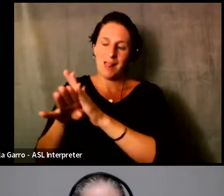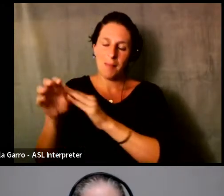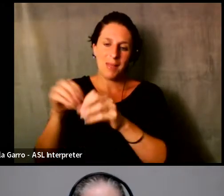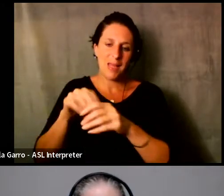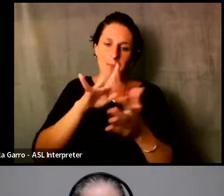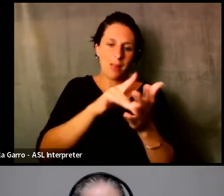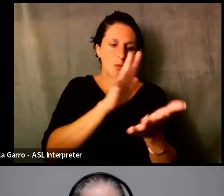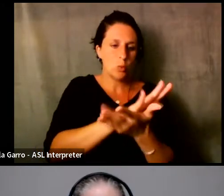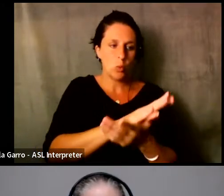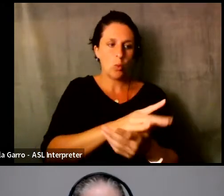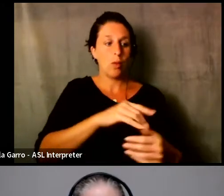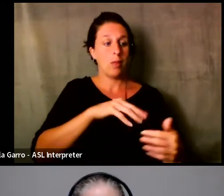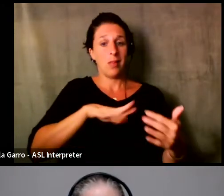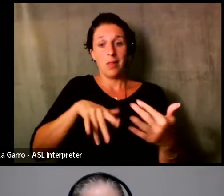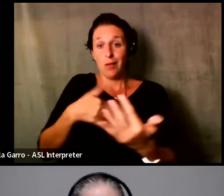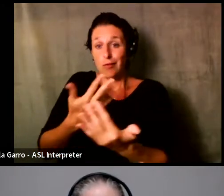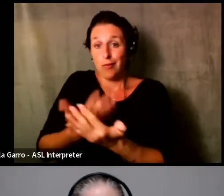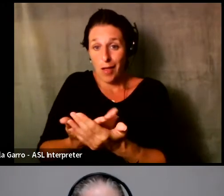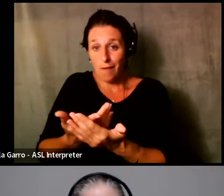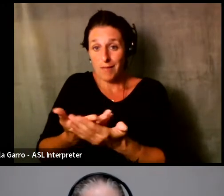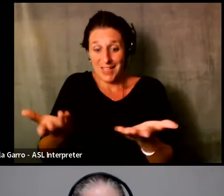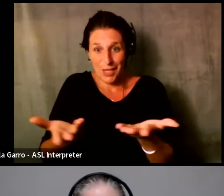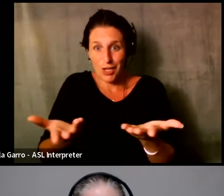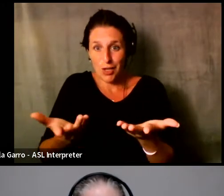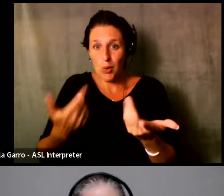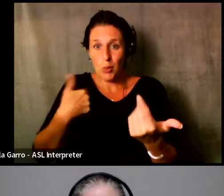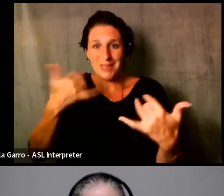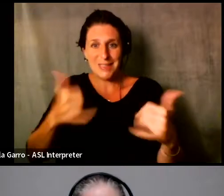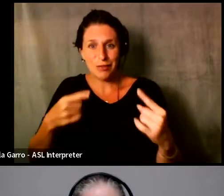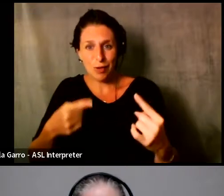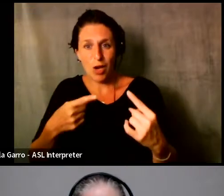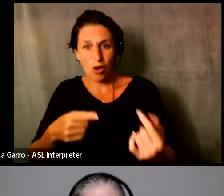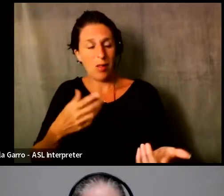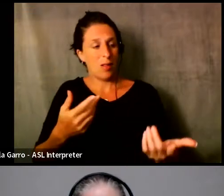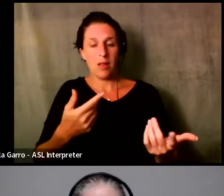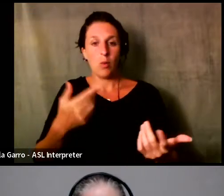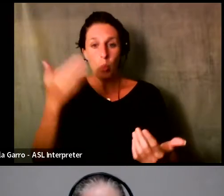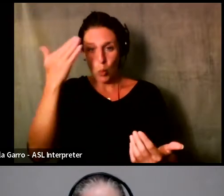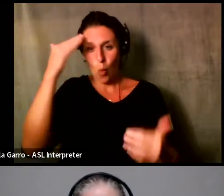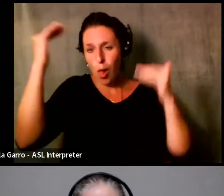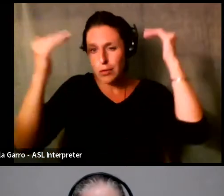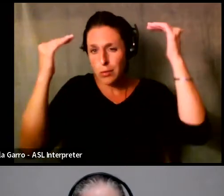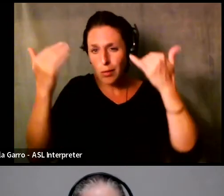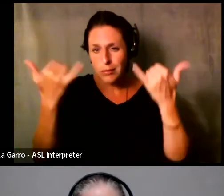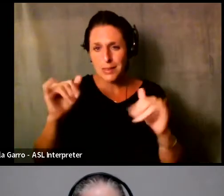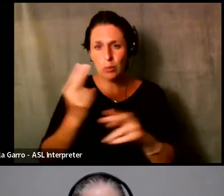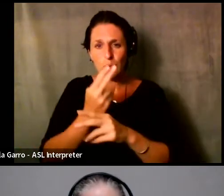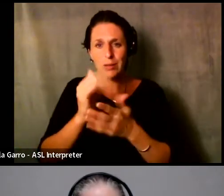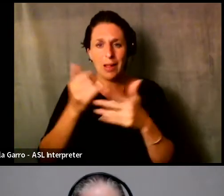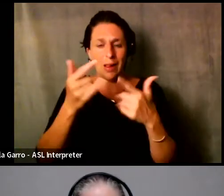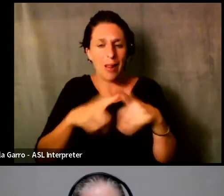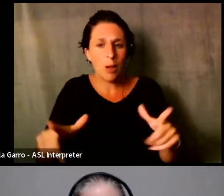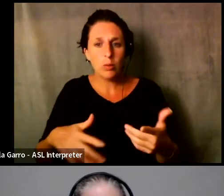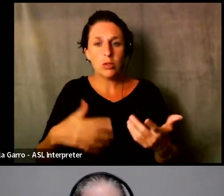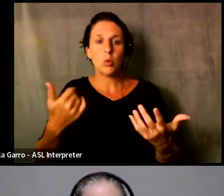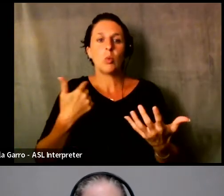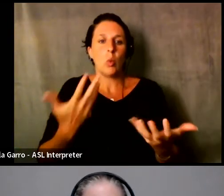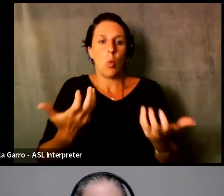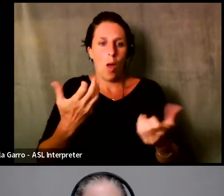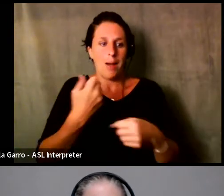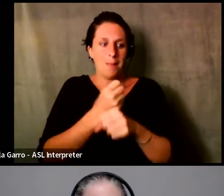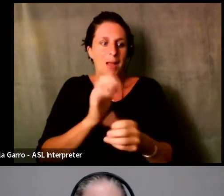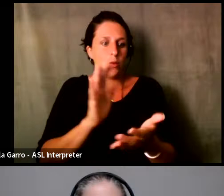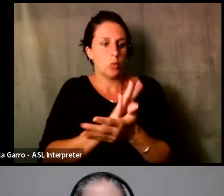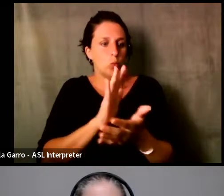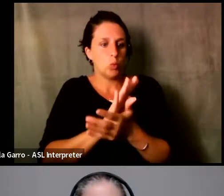coming in and we're still struggling with it. We know adults use this language. So we want to make schools a